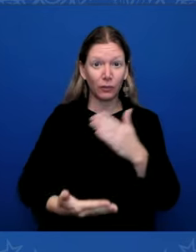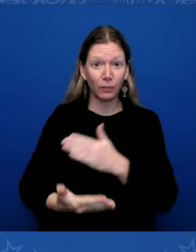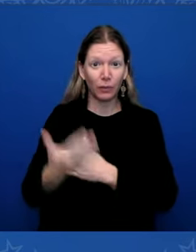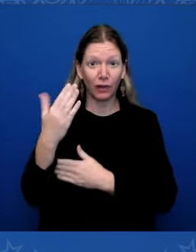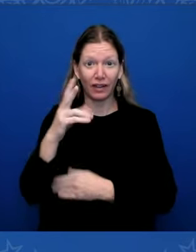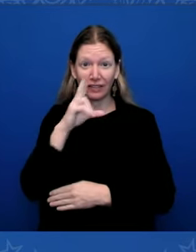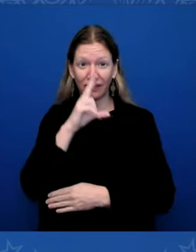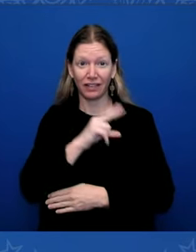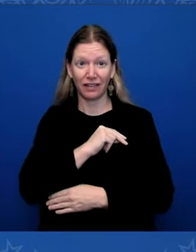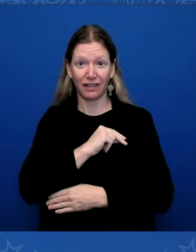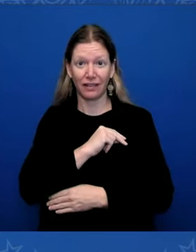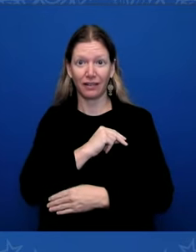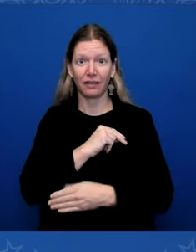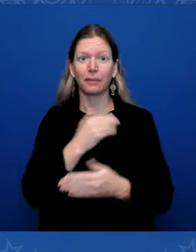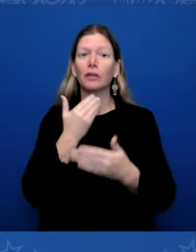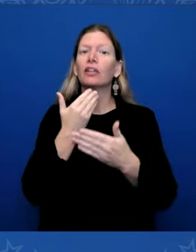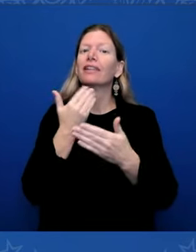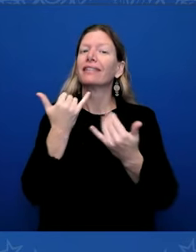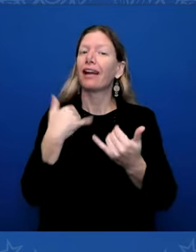Vietnam.